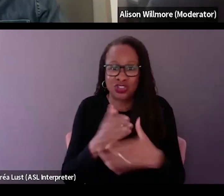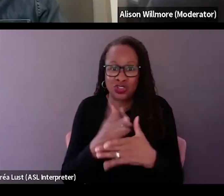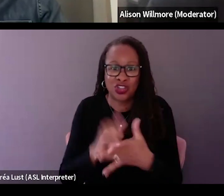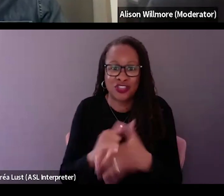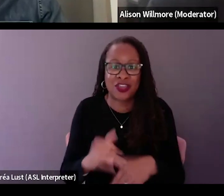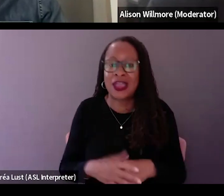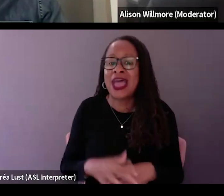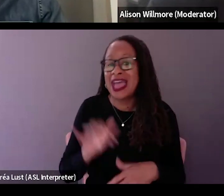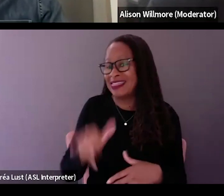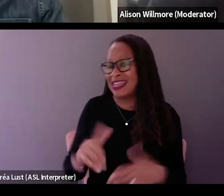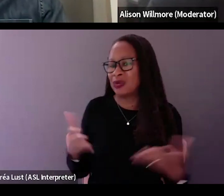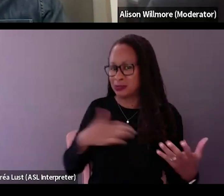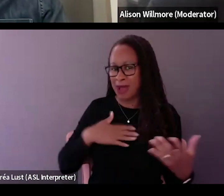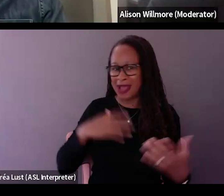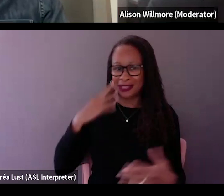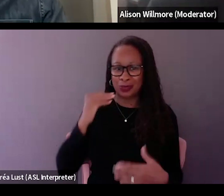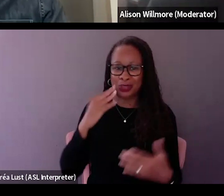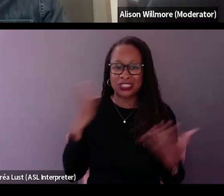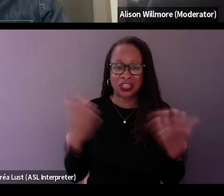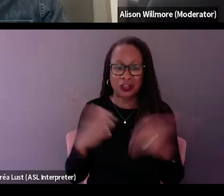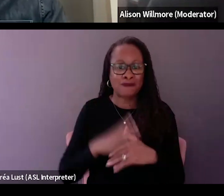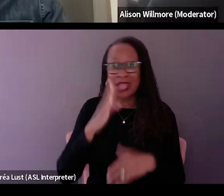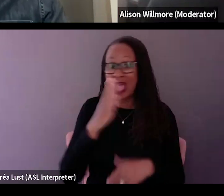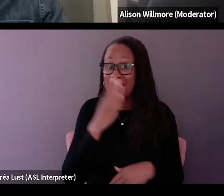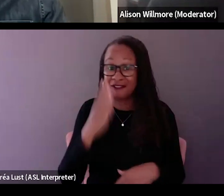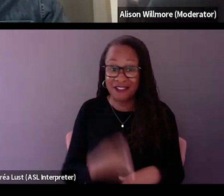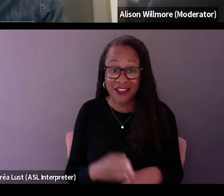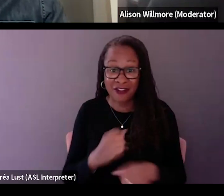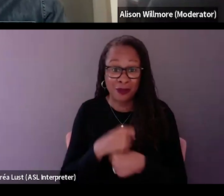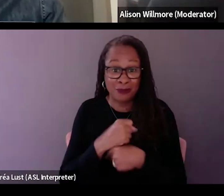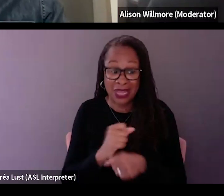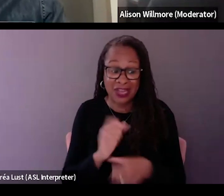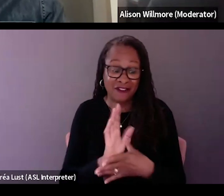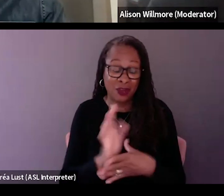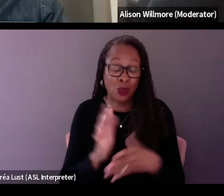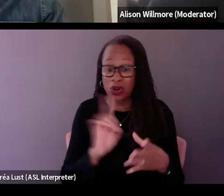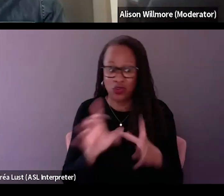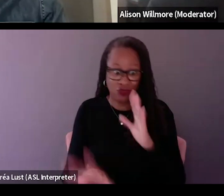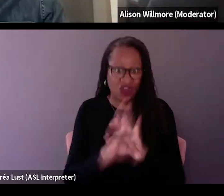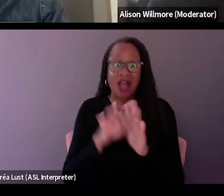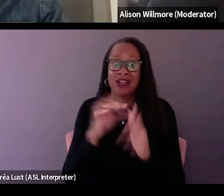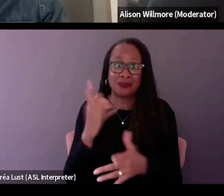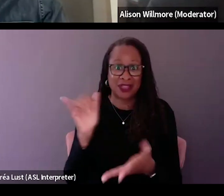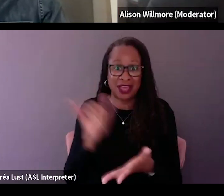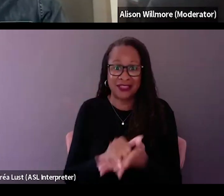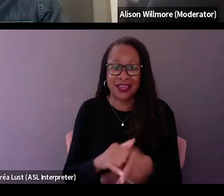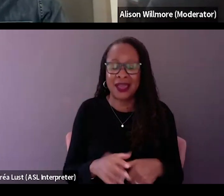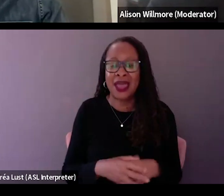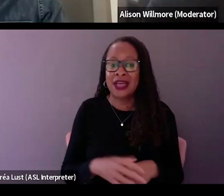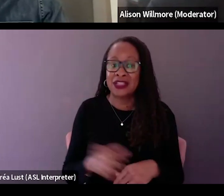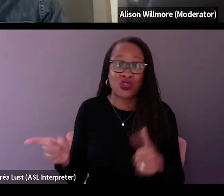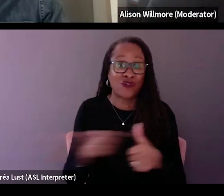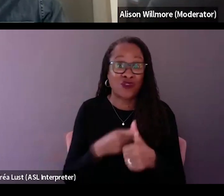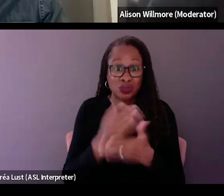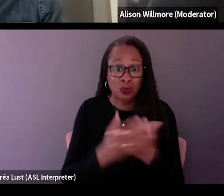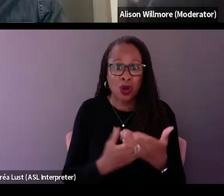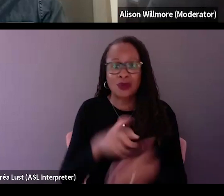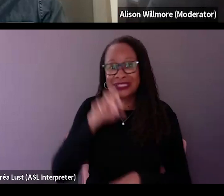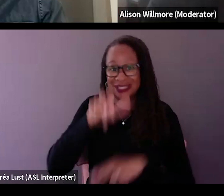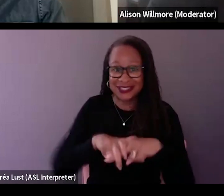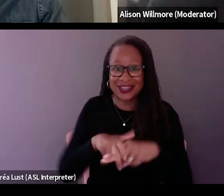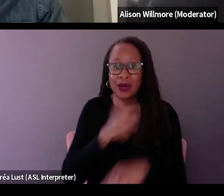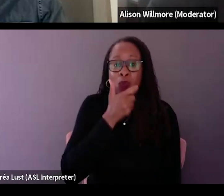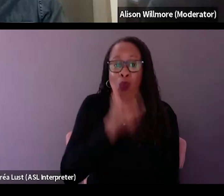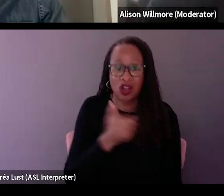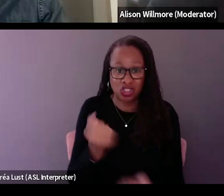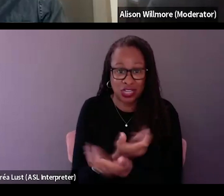upon something like that. And so the first step was watching down all the footage. The diaries weren't even something I knew about yet. I just started